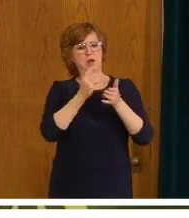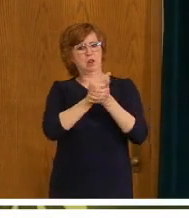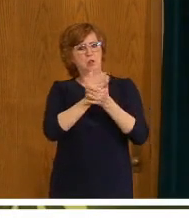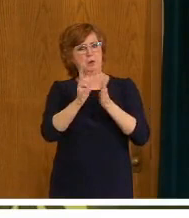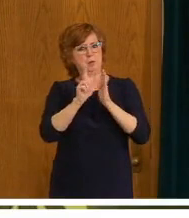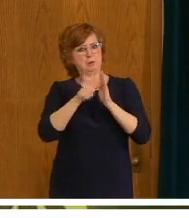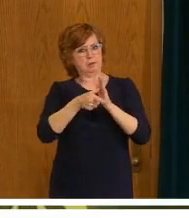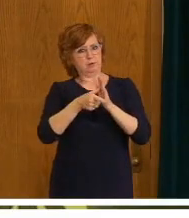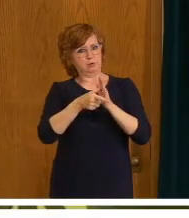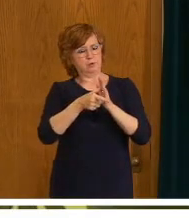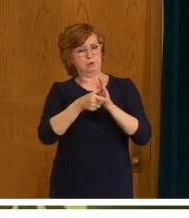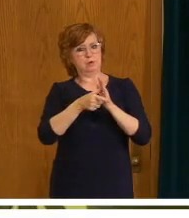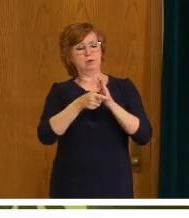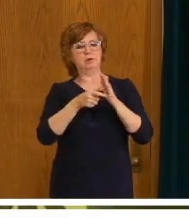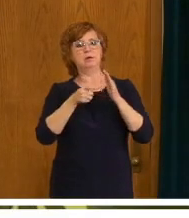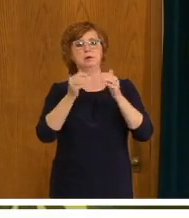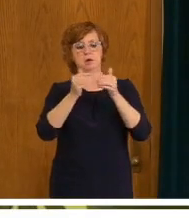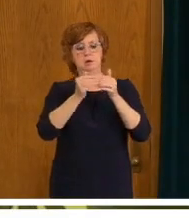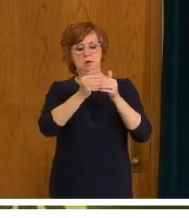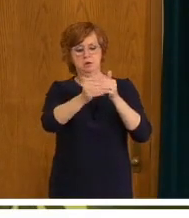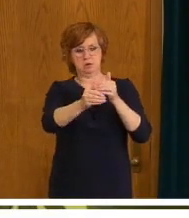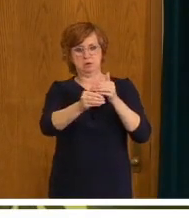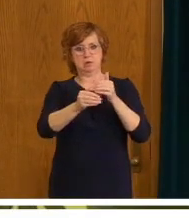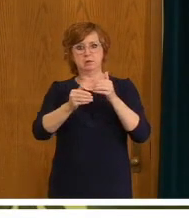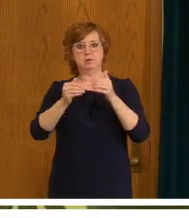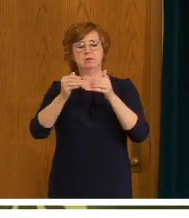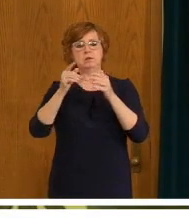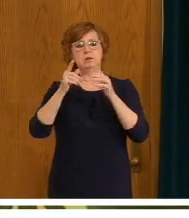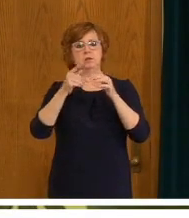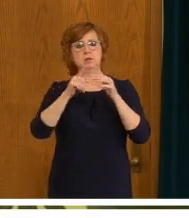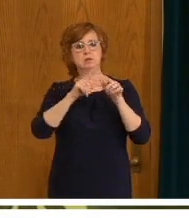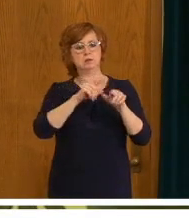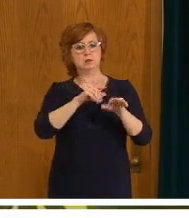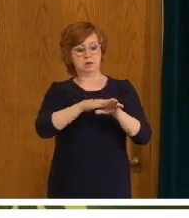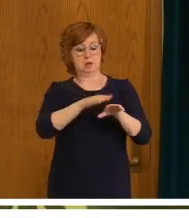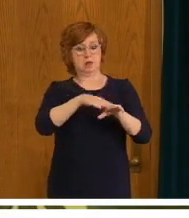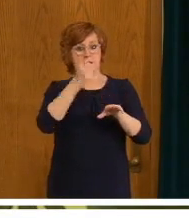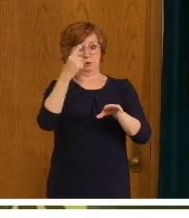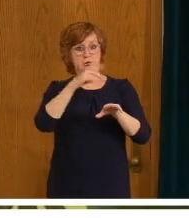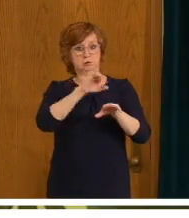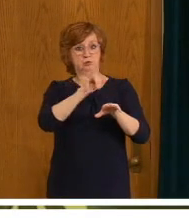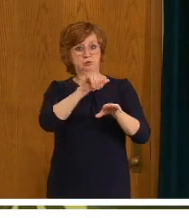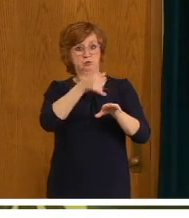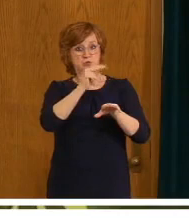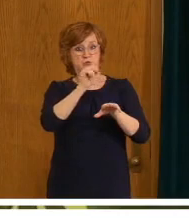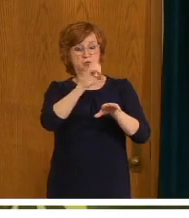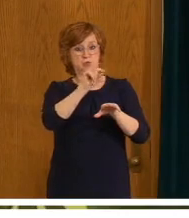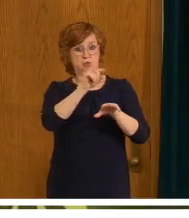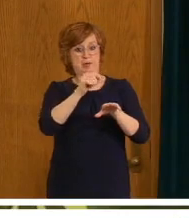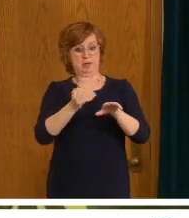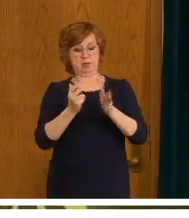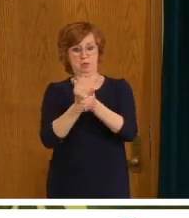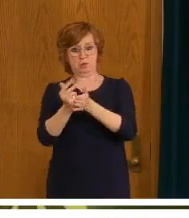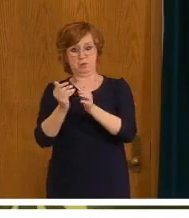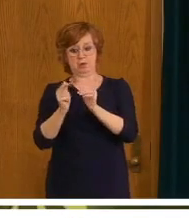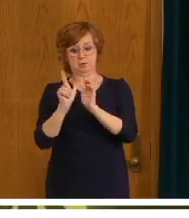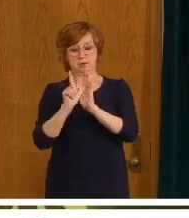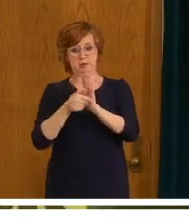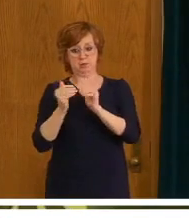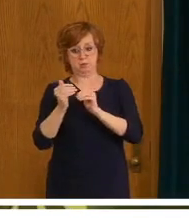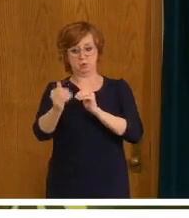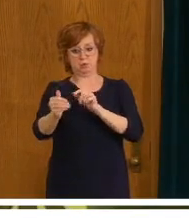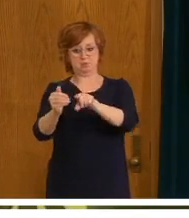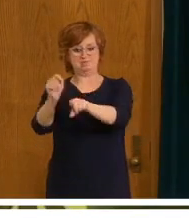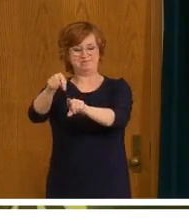and once at least 3 weeks have passed from the start of Step 2, which is on June the 20th, those last 2 public health